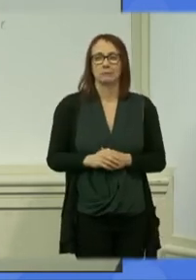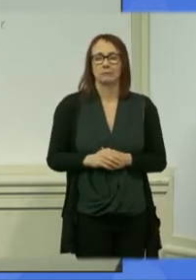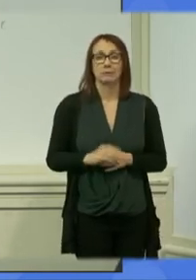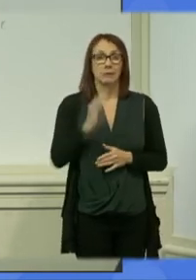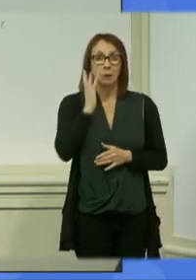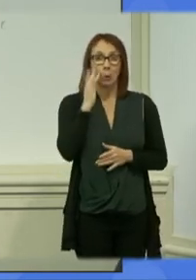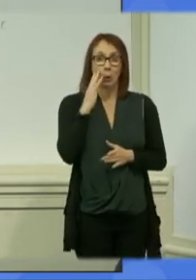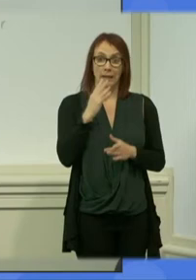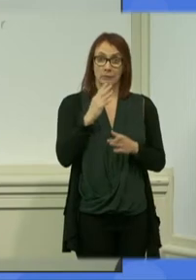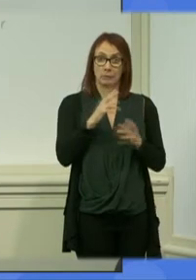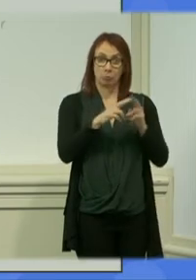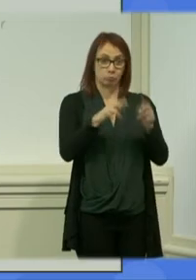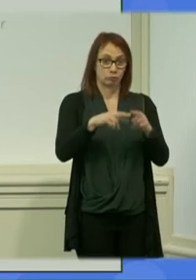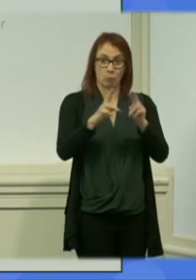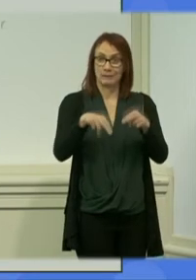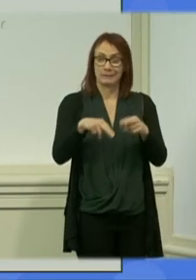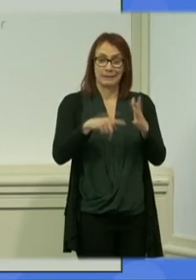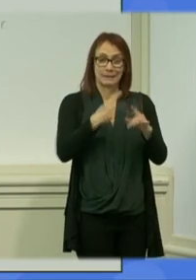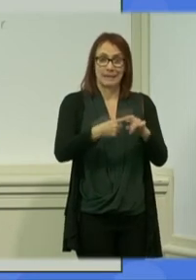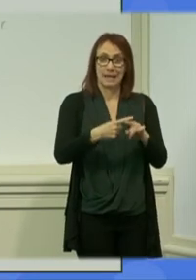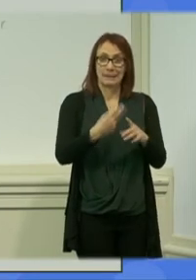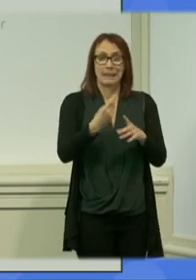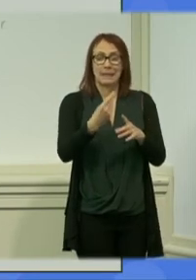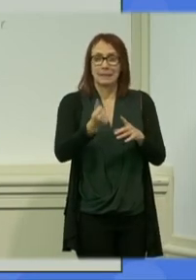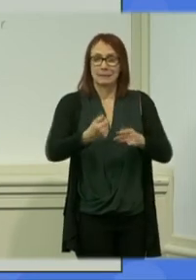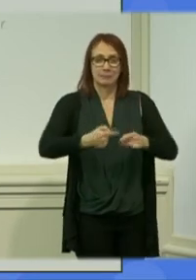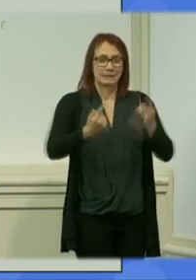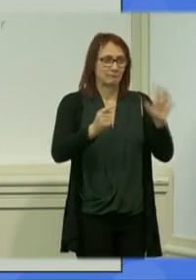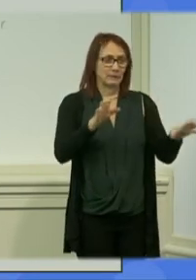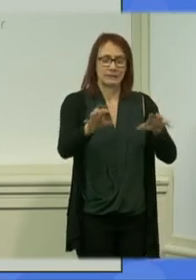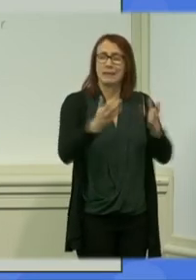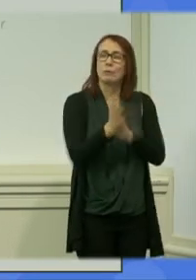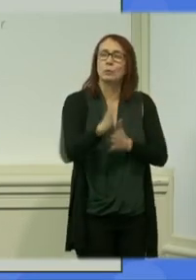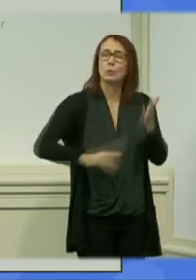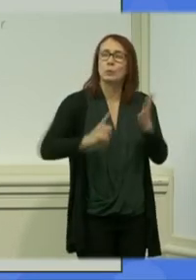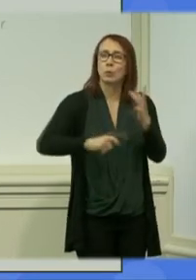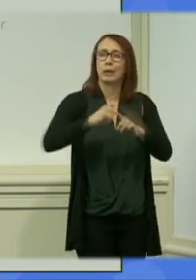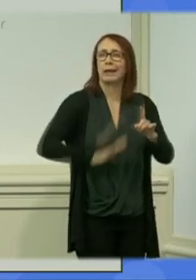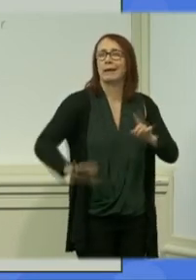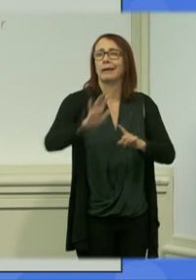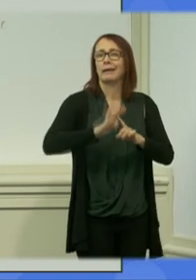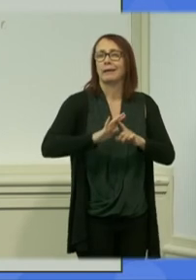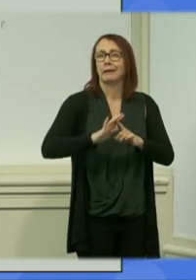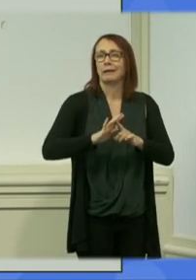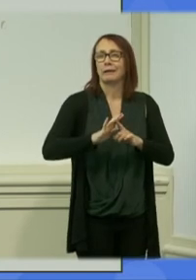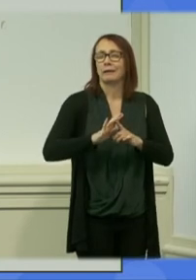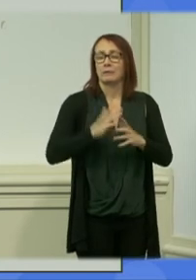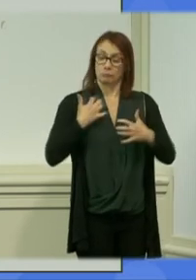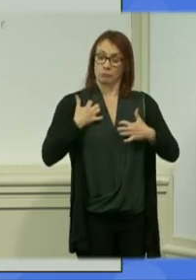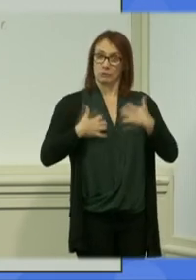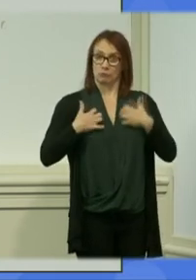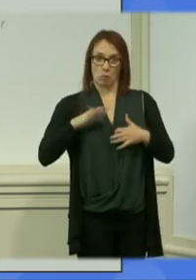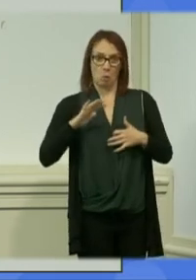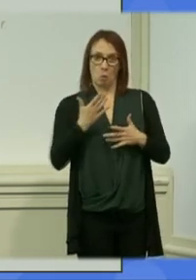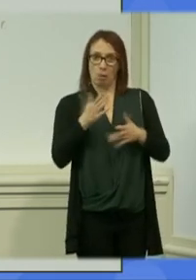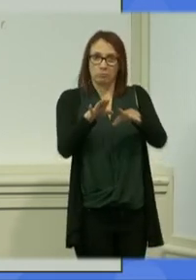taxes, you find that these are devolved and that you get different taxes in different jurisdictions across the UK. And interestingly, they're all